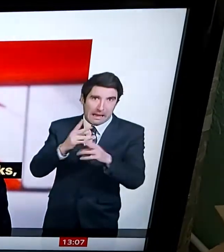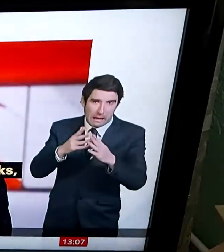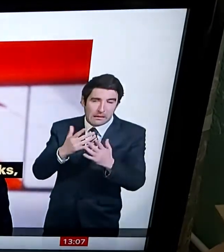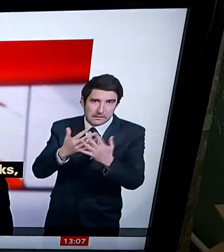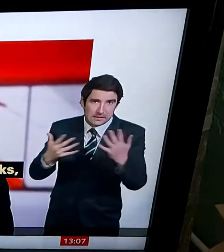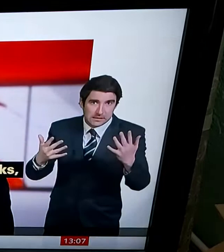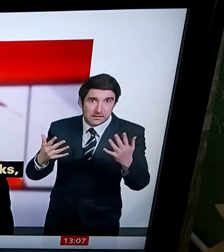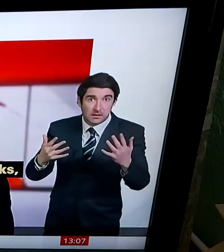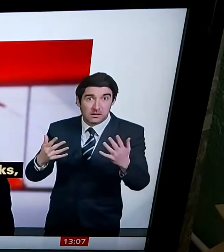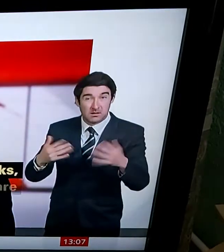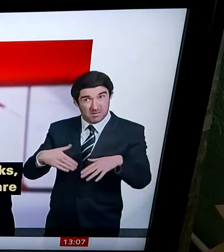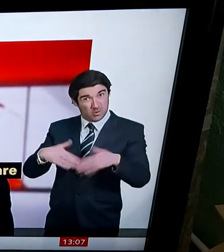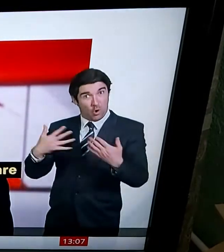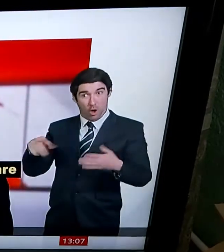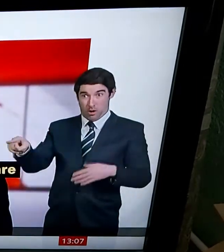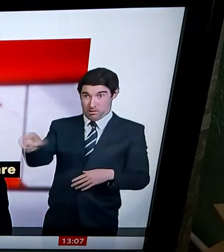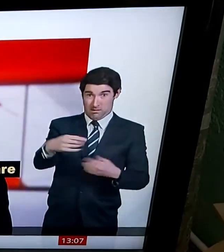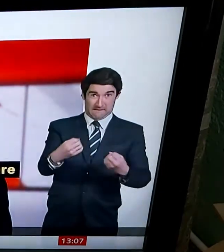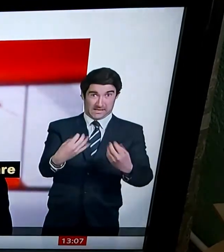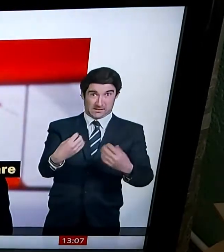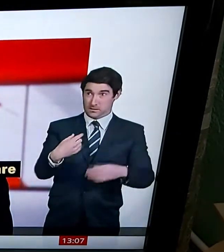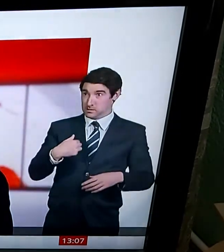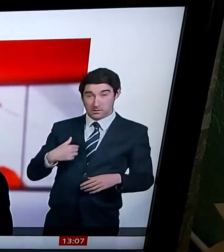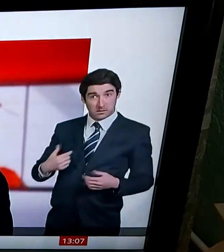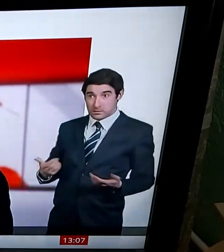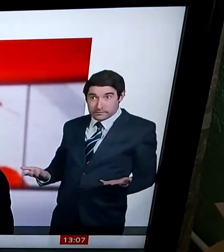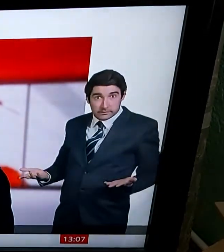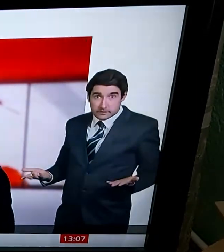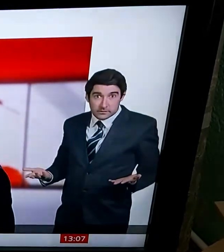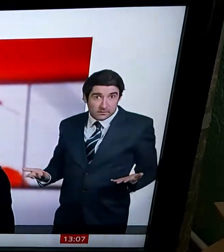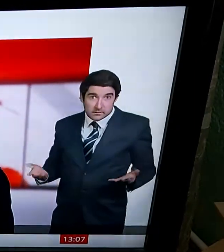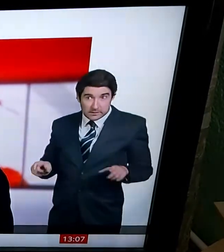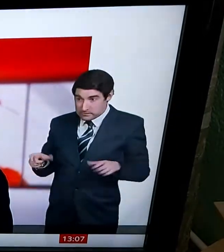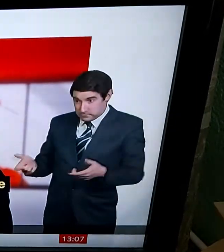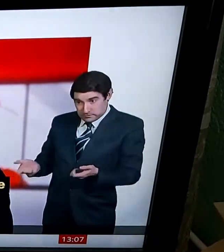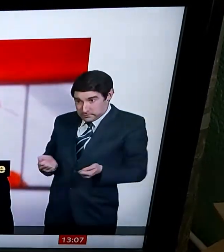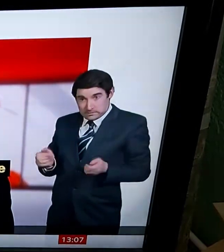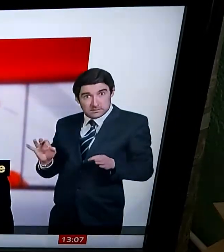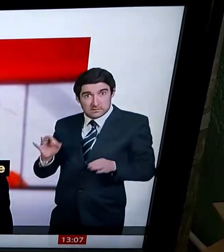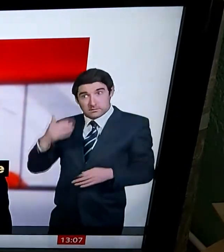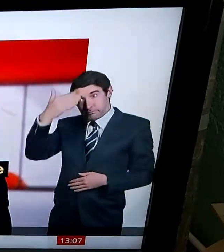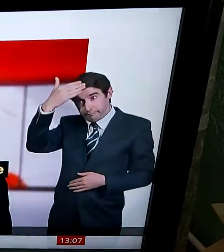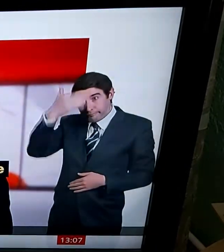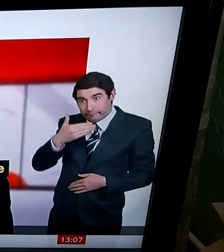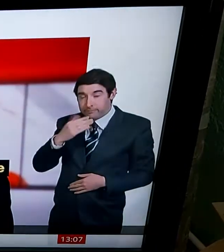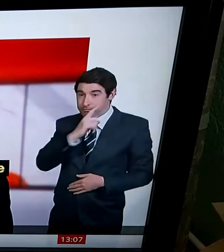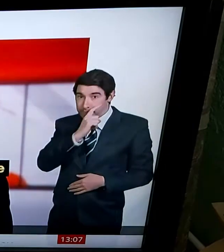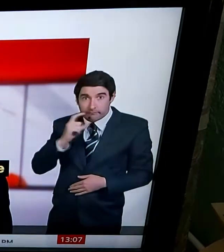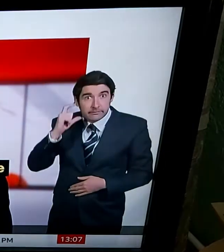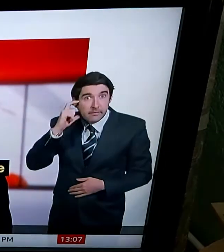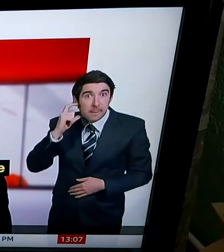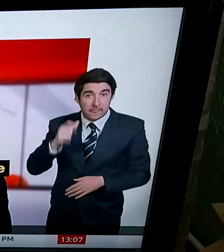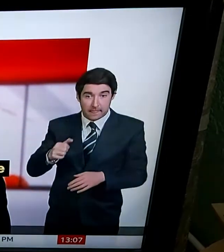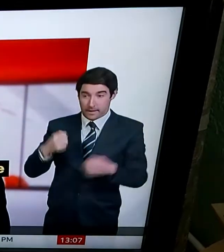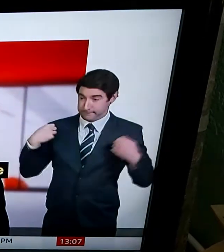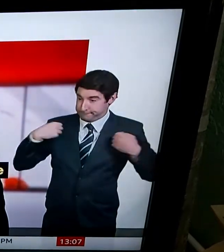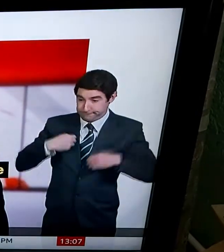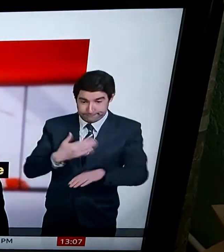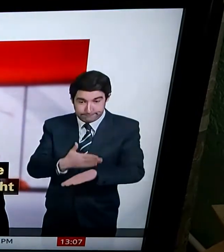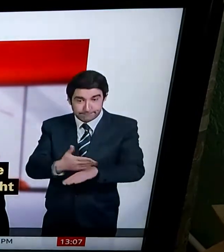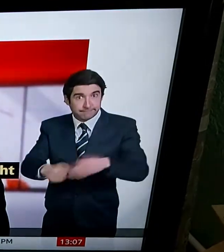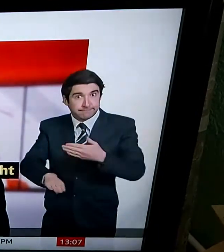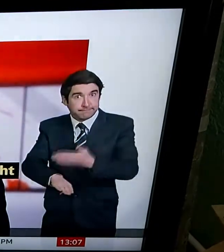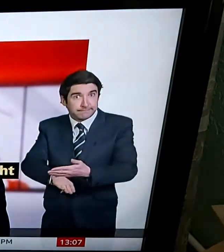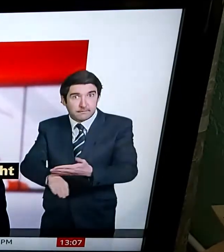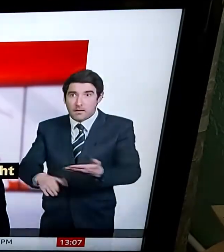telling us that they've not got the right gowns, the right visors and the right other equipment. And they're very, very